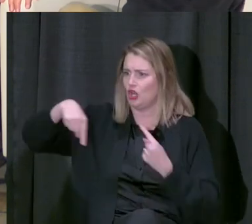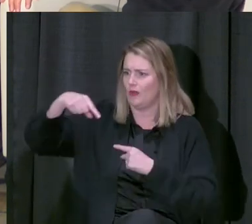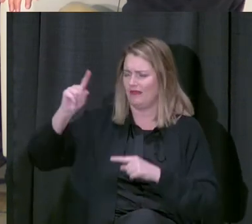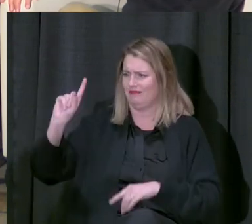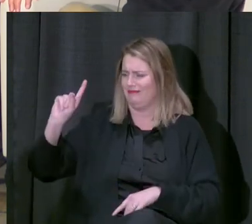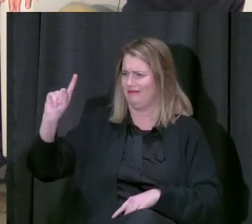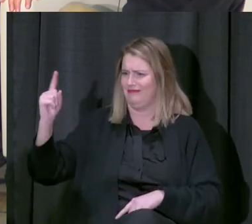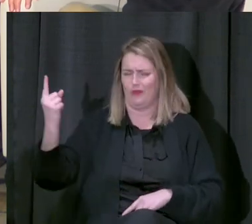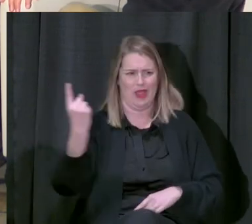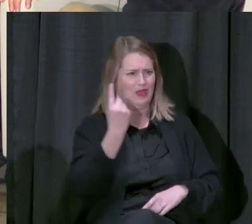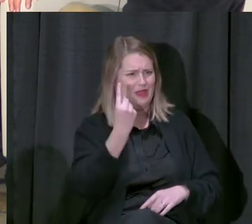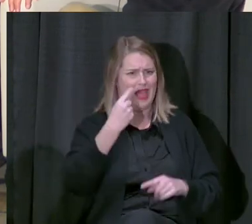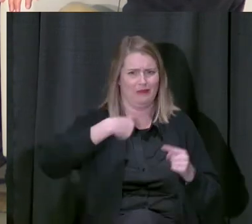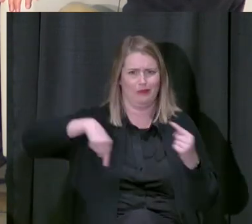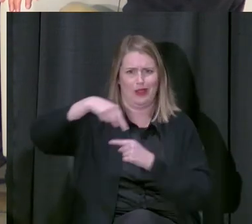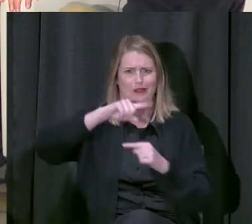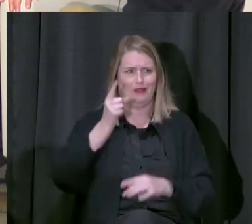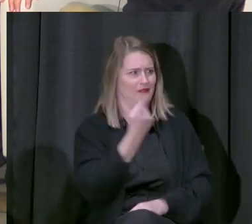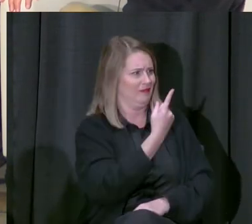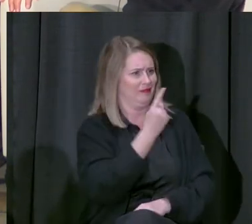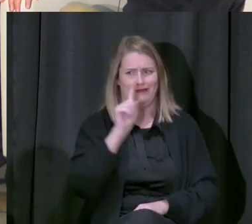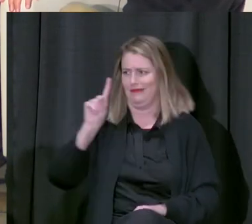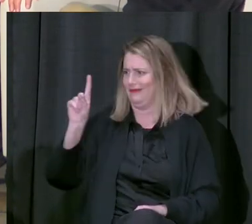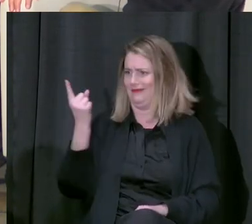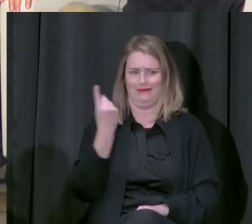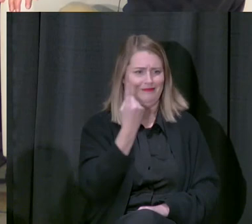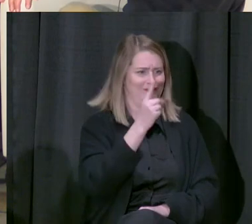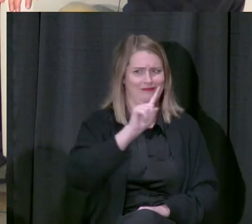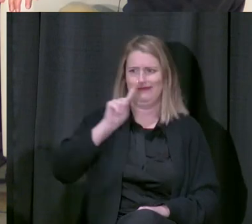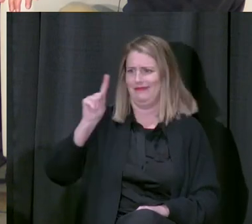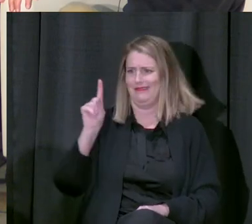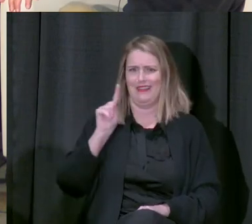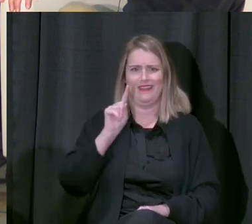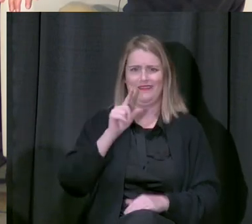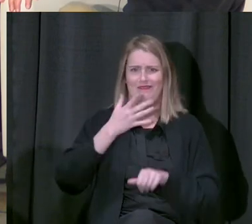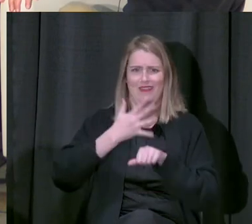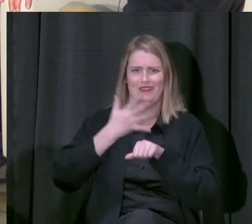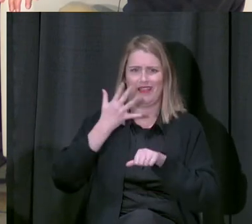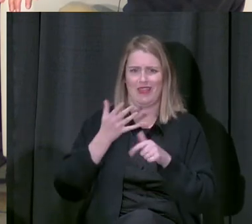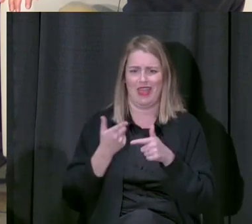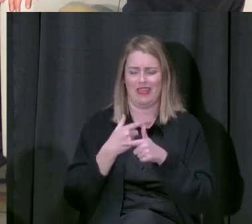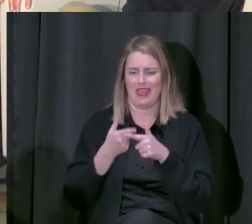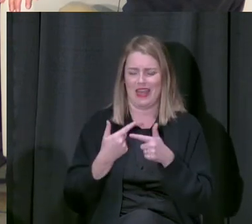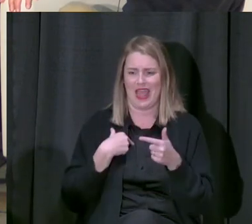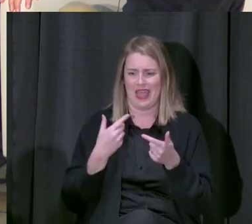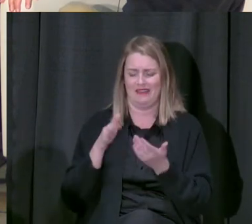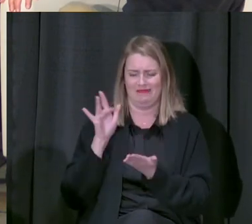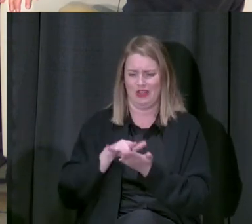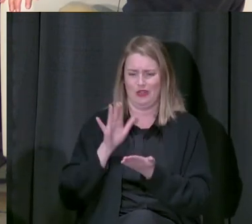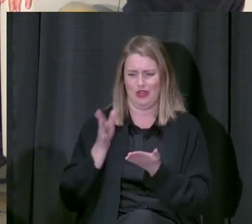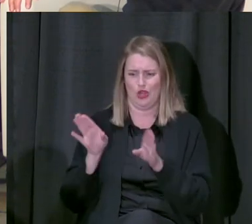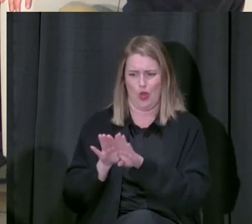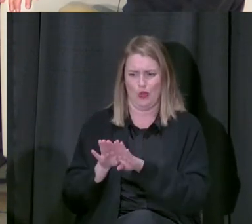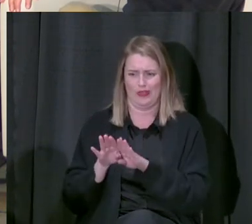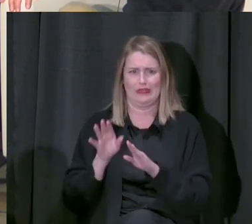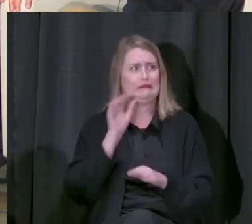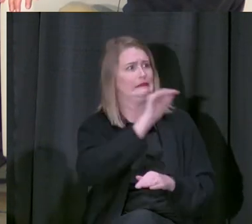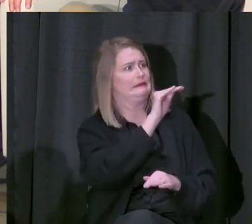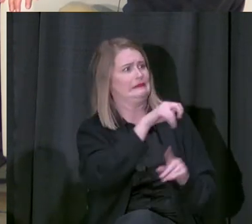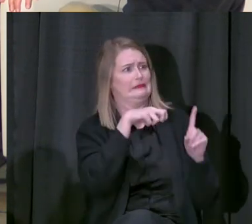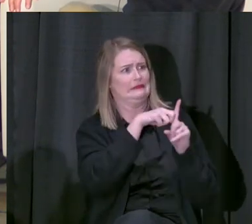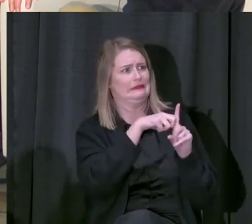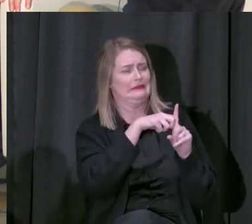turned around and around and around like 5 times. And then I closed it and found a sighted person. So I would love a